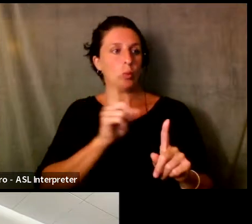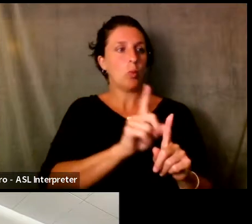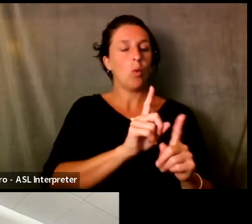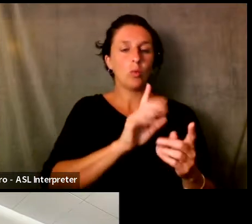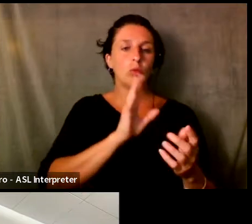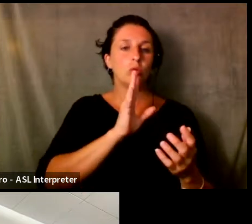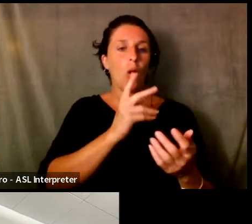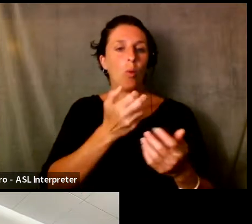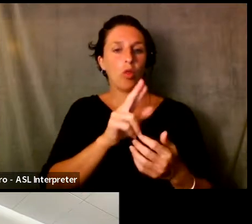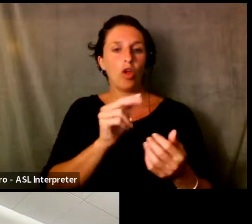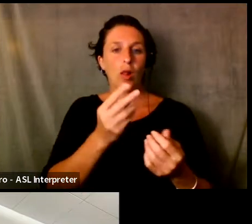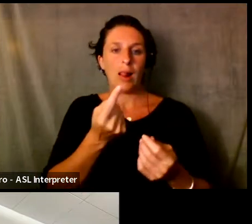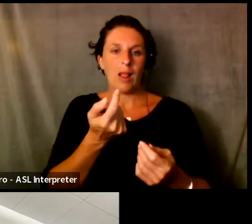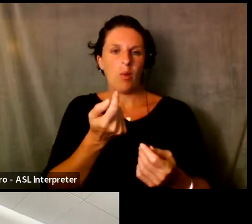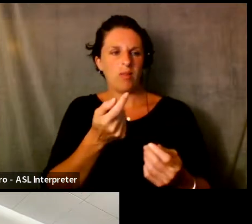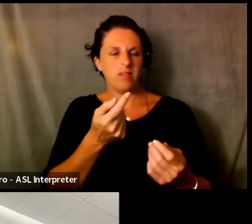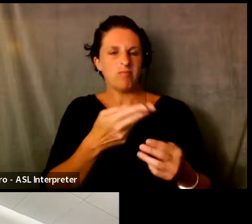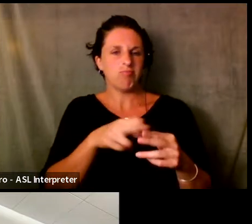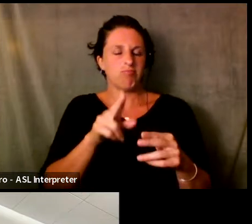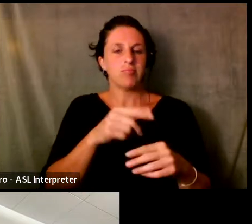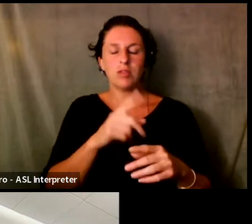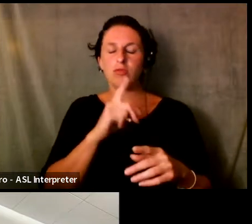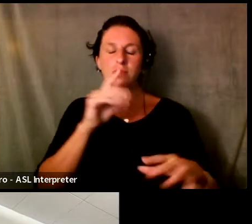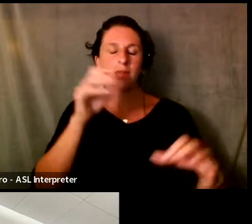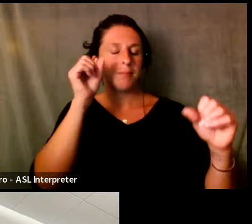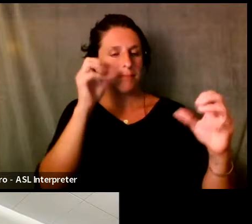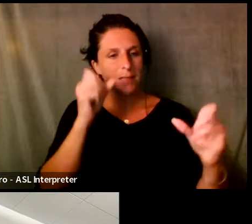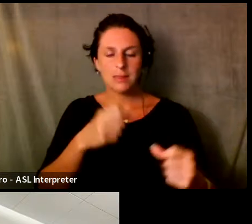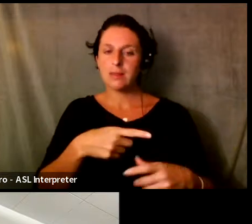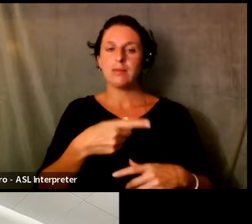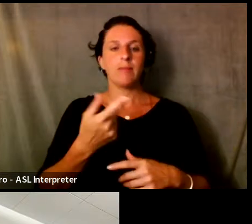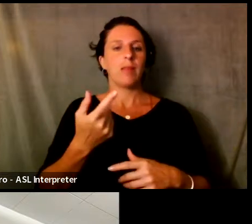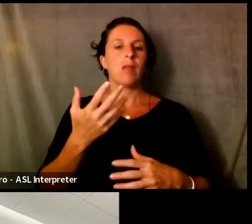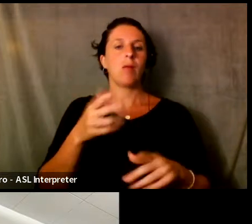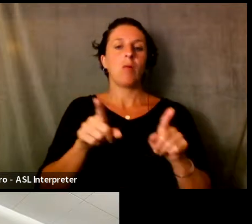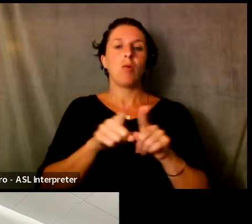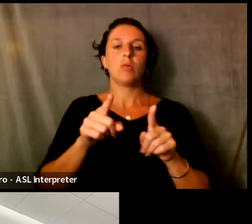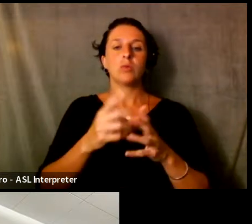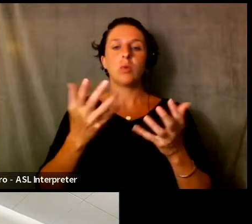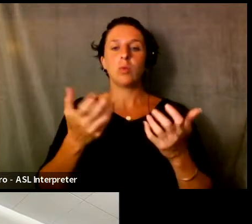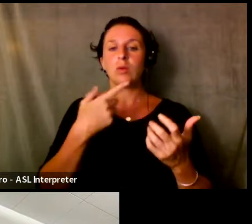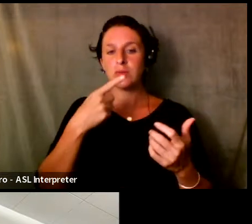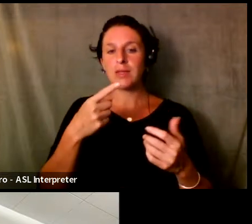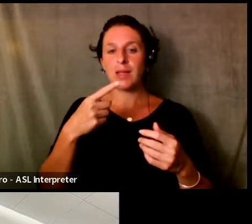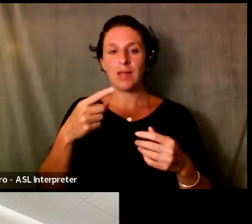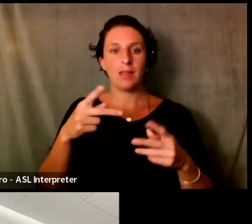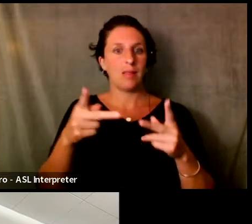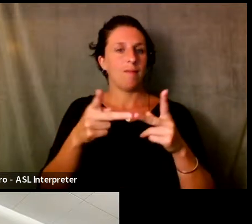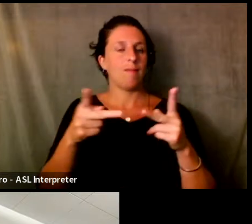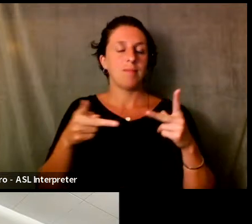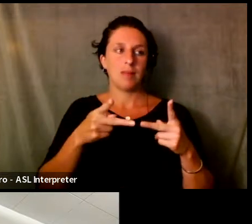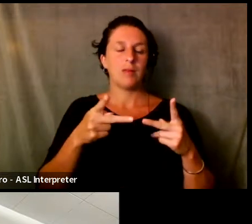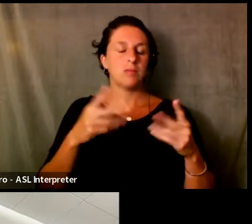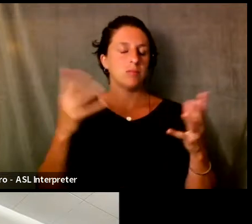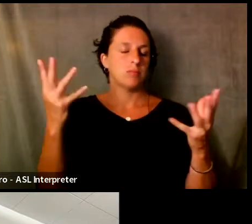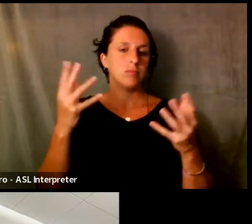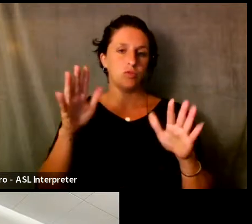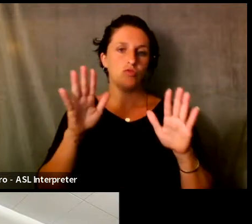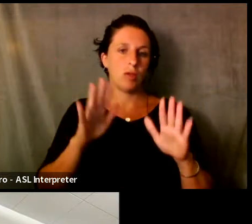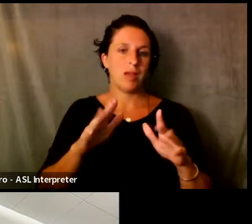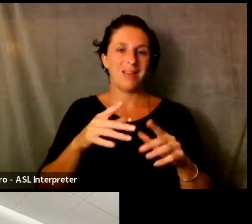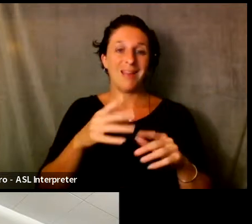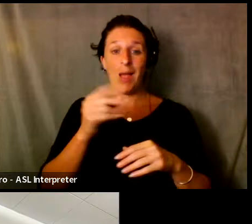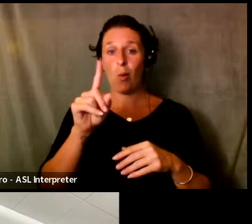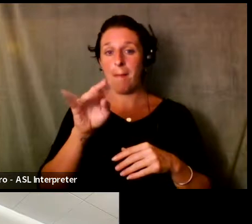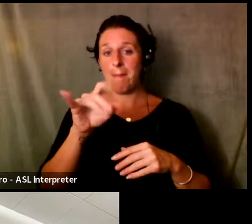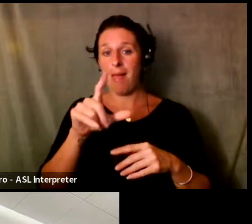Amazing. And I also wanted to say that the venue was great, and it's about a mile from my house. So I want